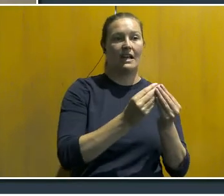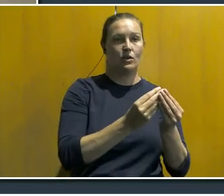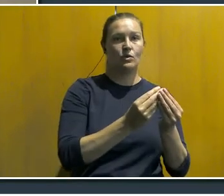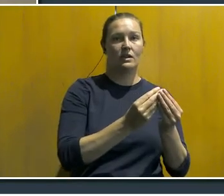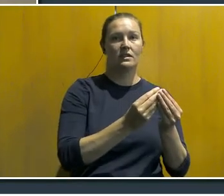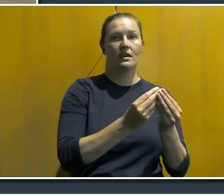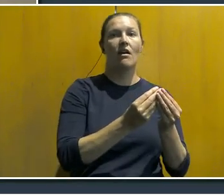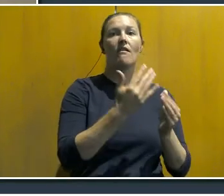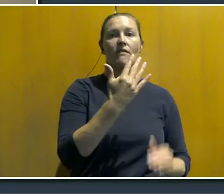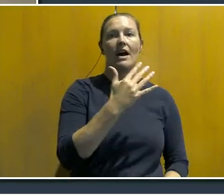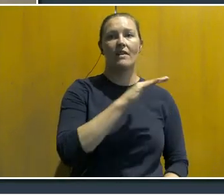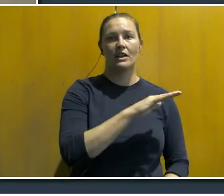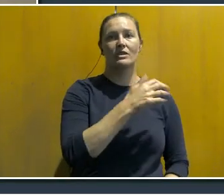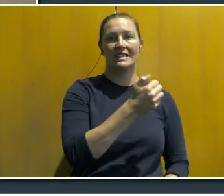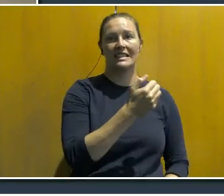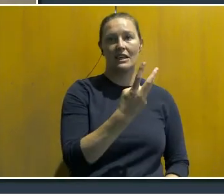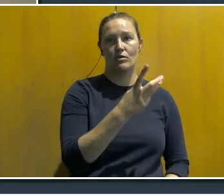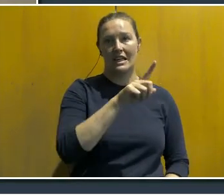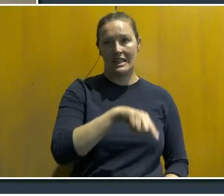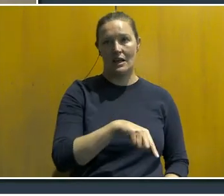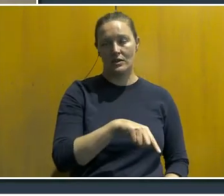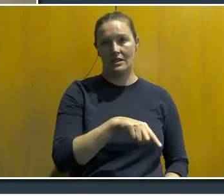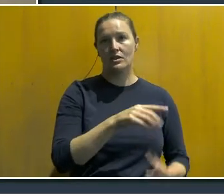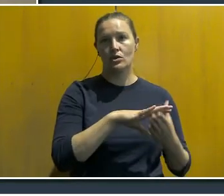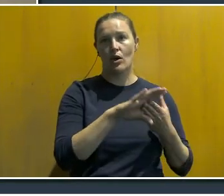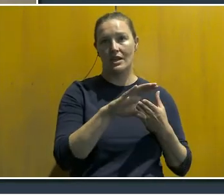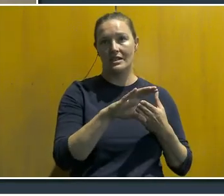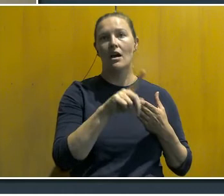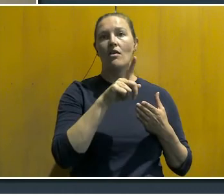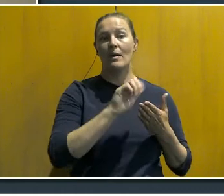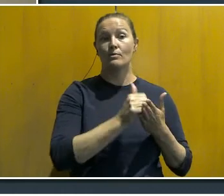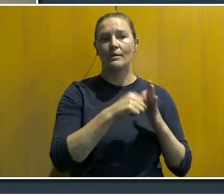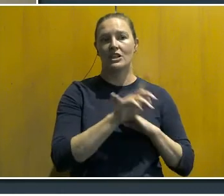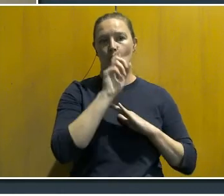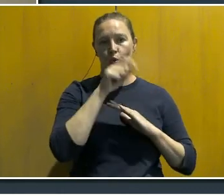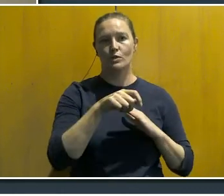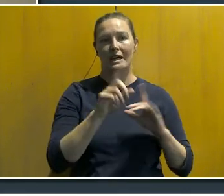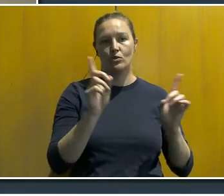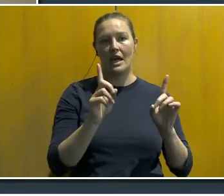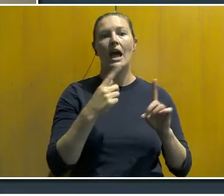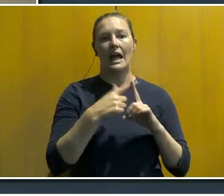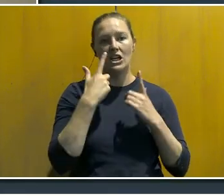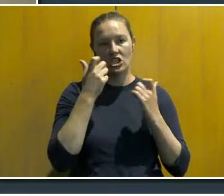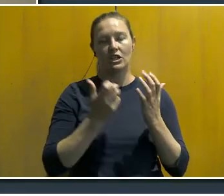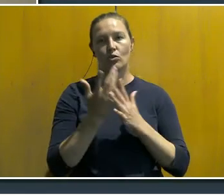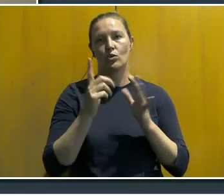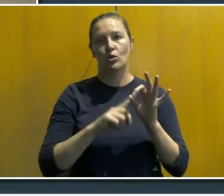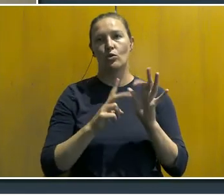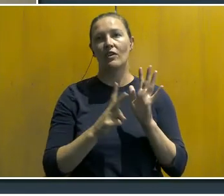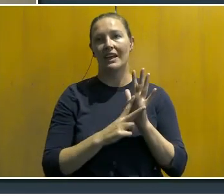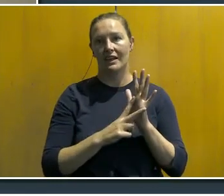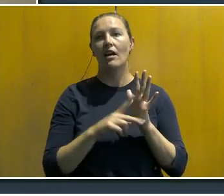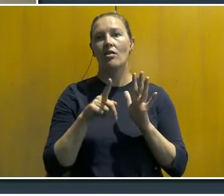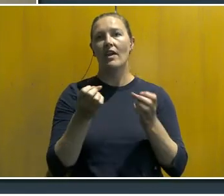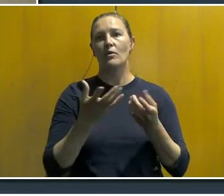set at the moment is 563,000, published in Hawke's Bay today, and I checked it through QV. Those are the rates provided by